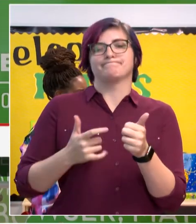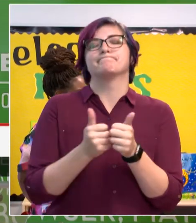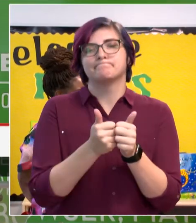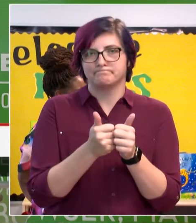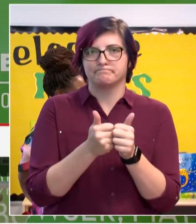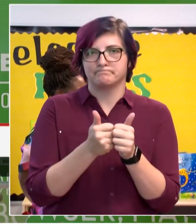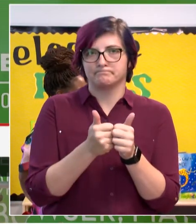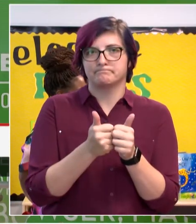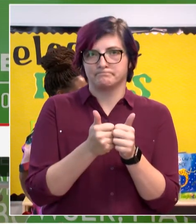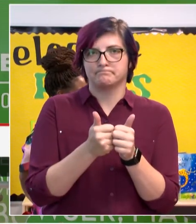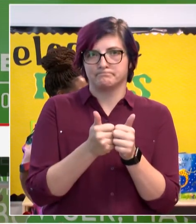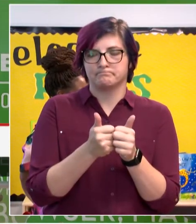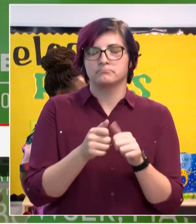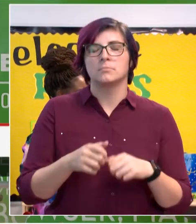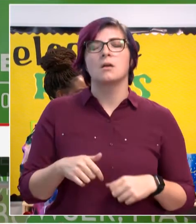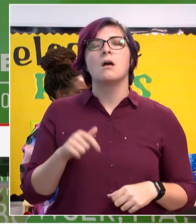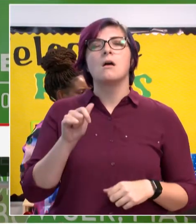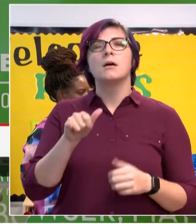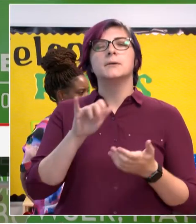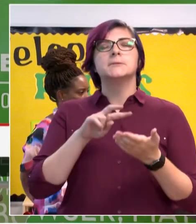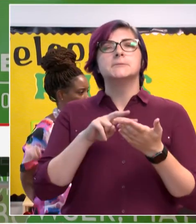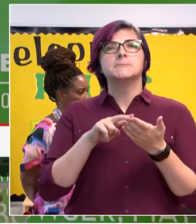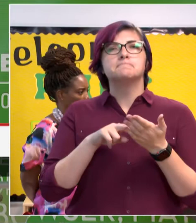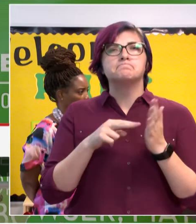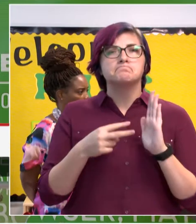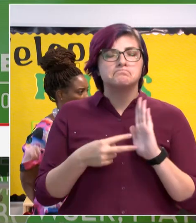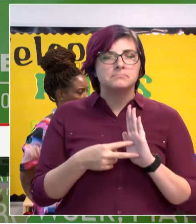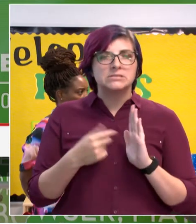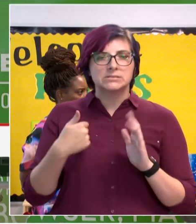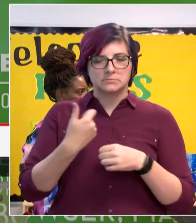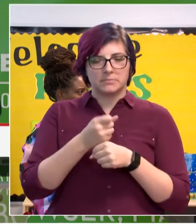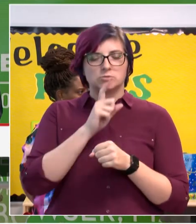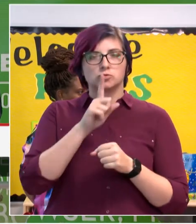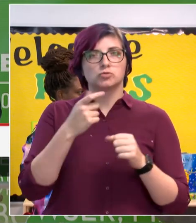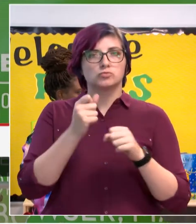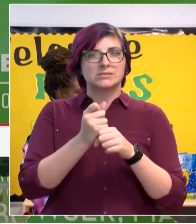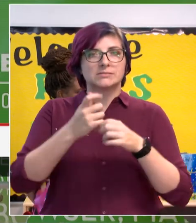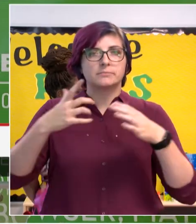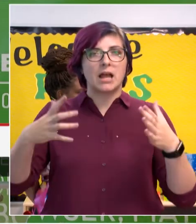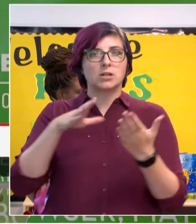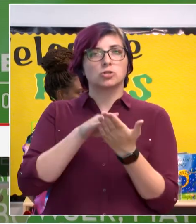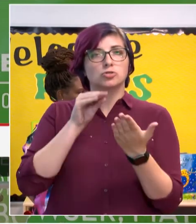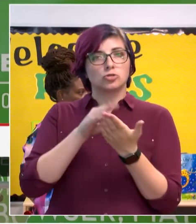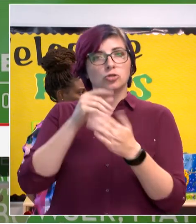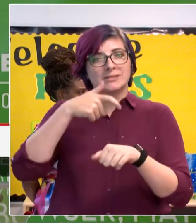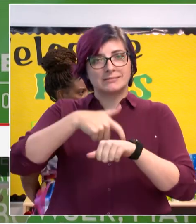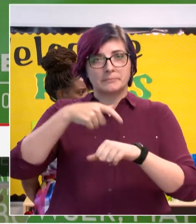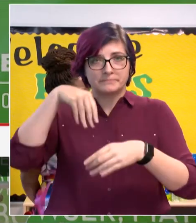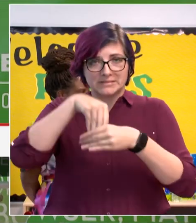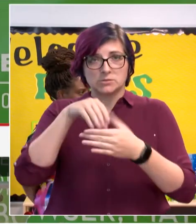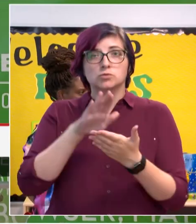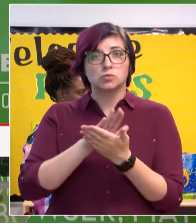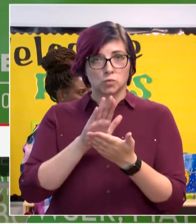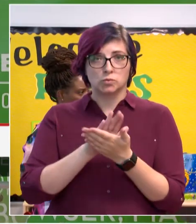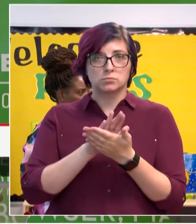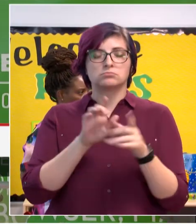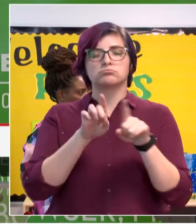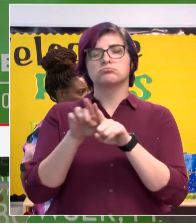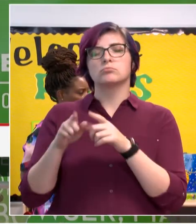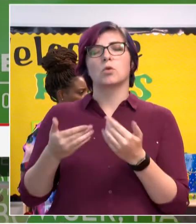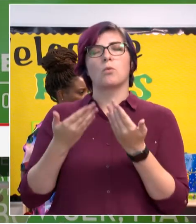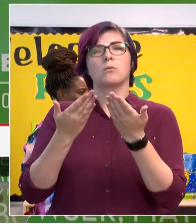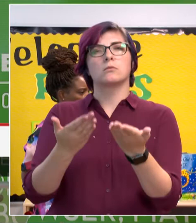the recovery. This includes making sure that we're expanding learning time within schools, but also offering